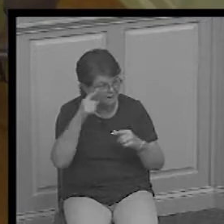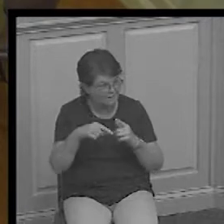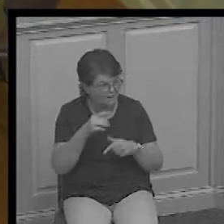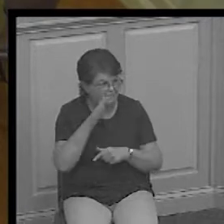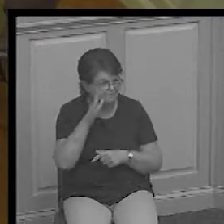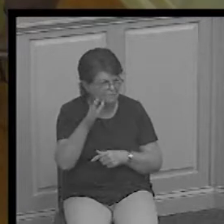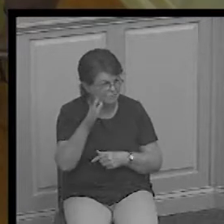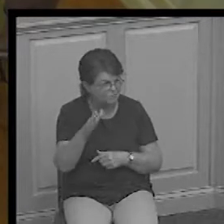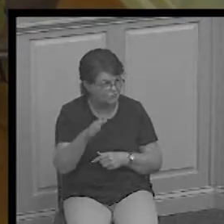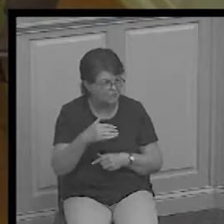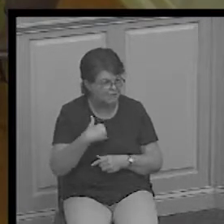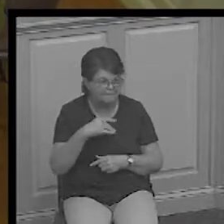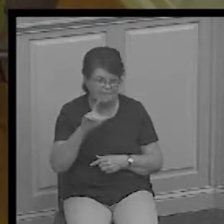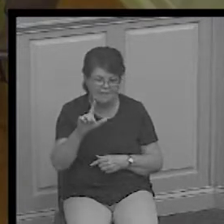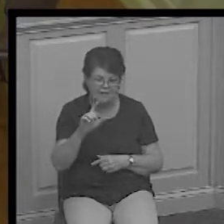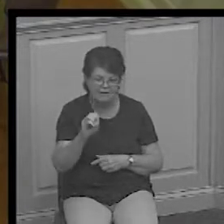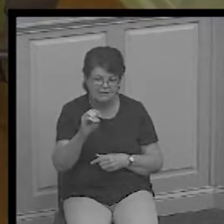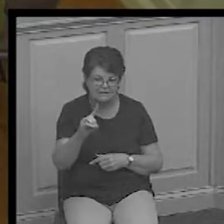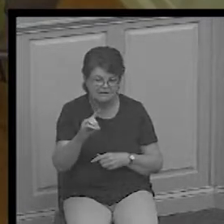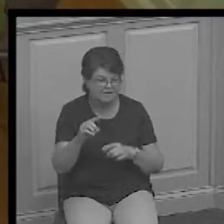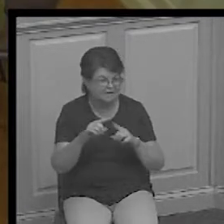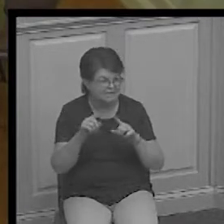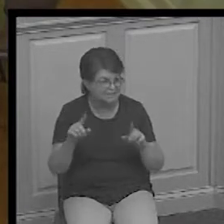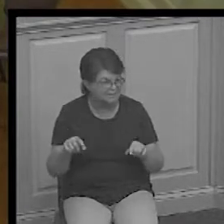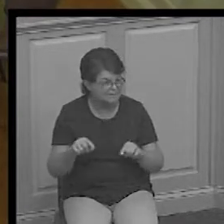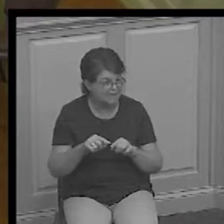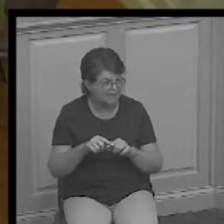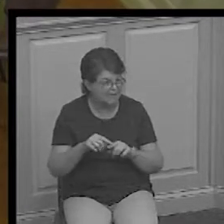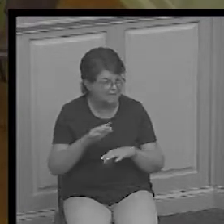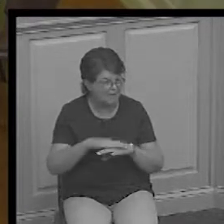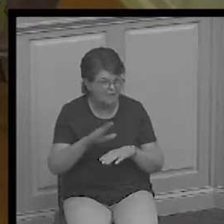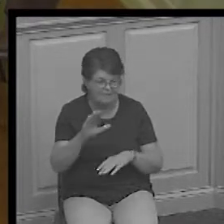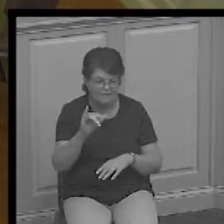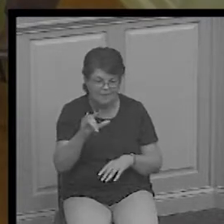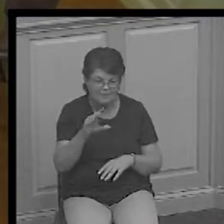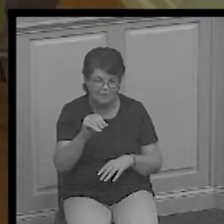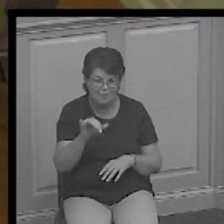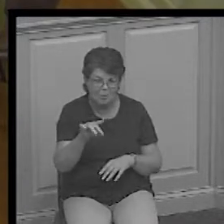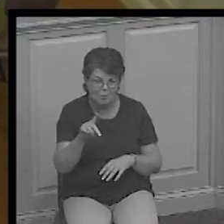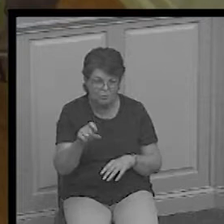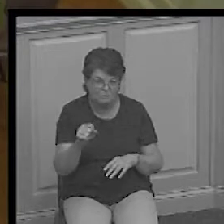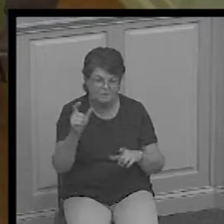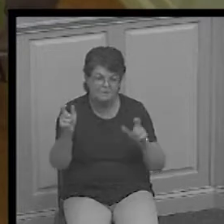there are big LED signs that are billboards, we could end up with big flashing,